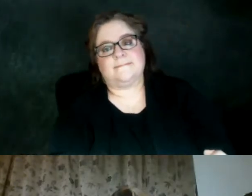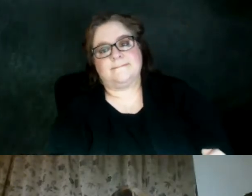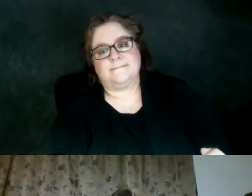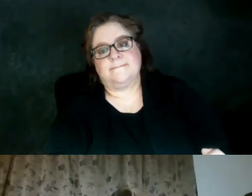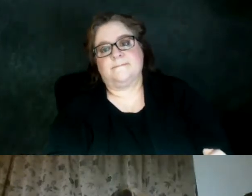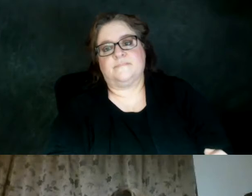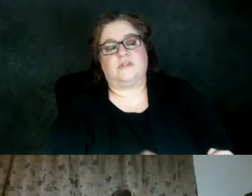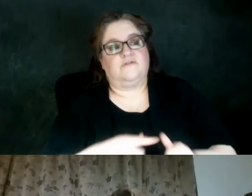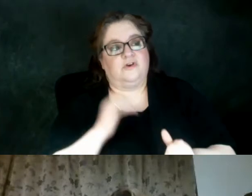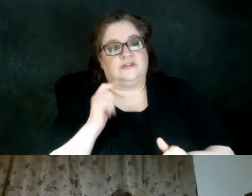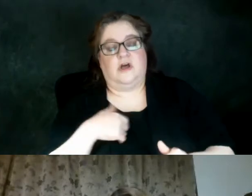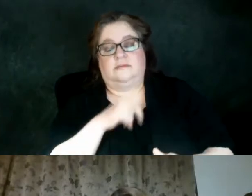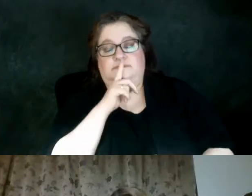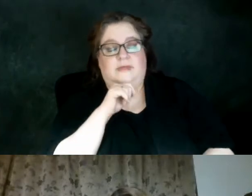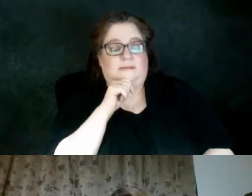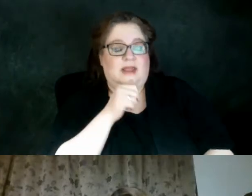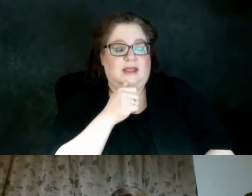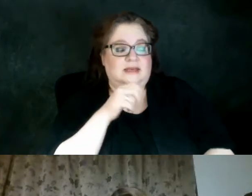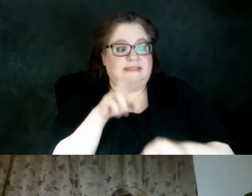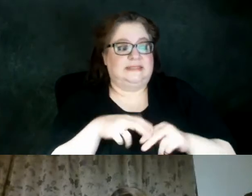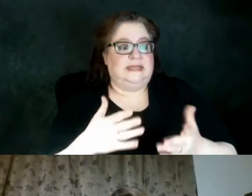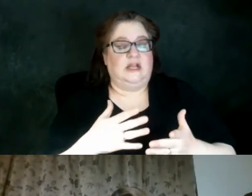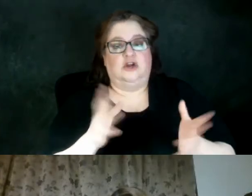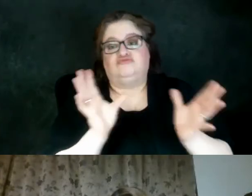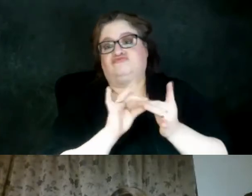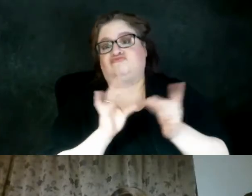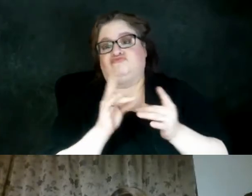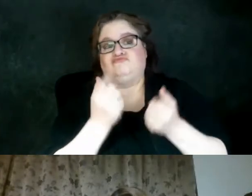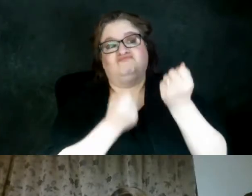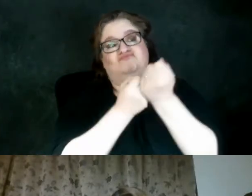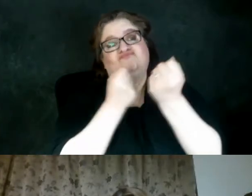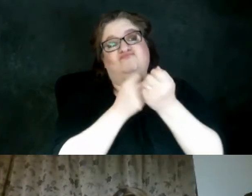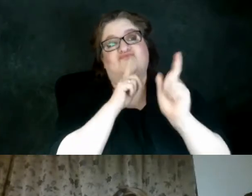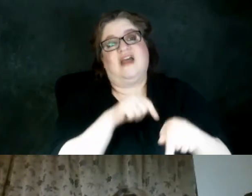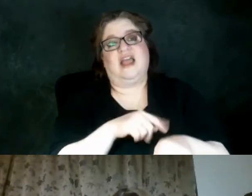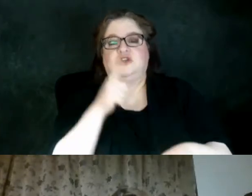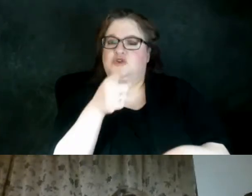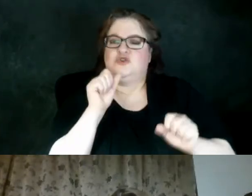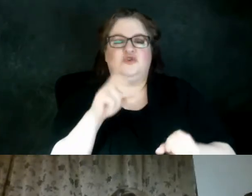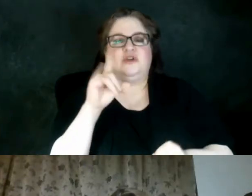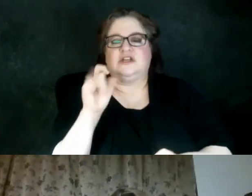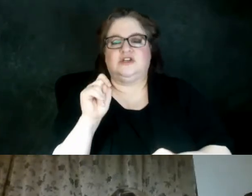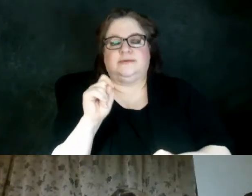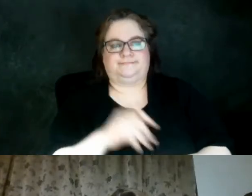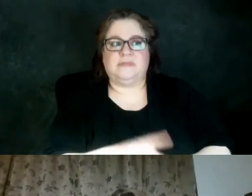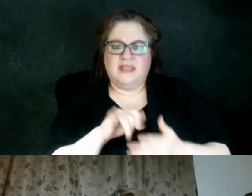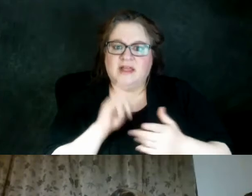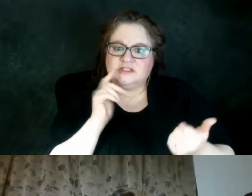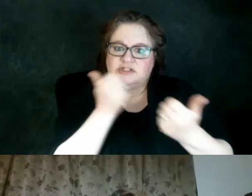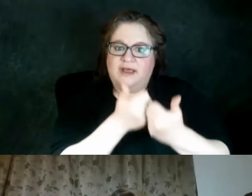I'm first of all, I'm not going to sit here and give the rah-rah answer. You can do it, because that's a real challenge,